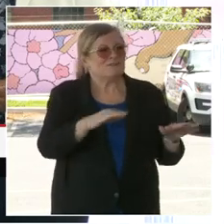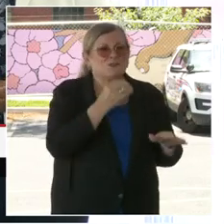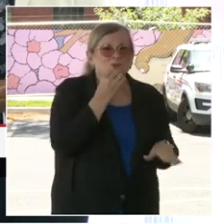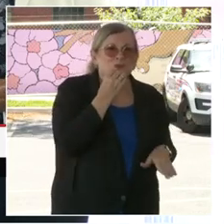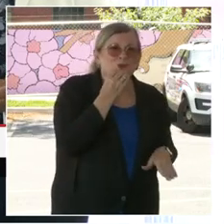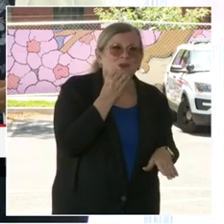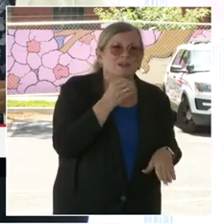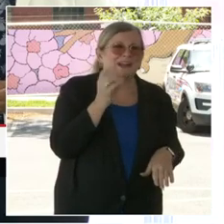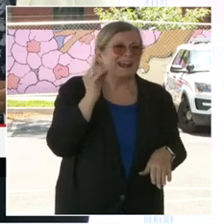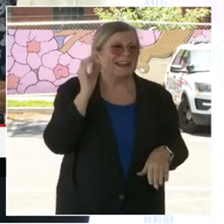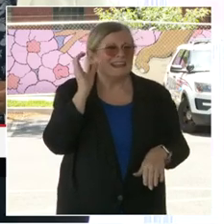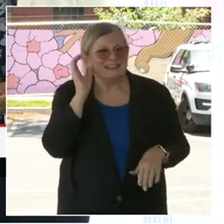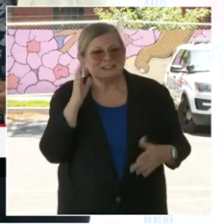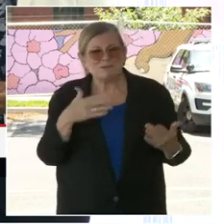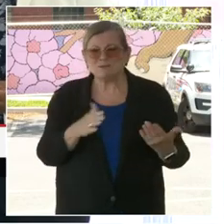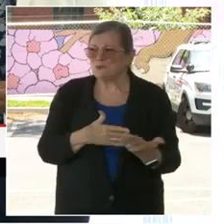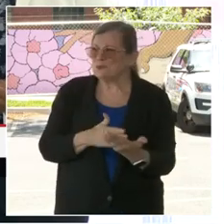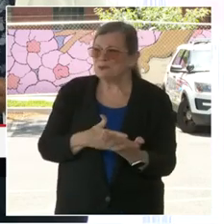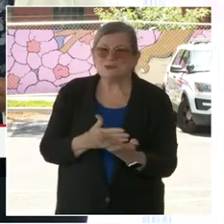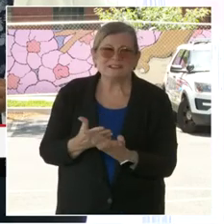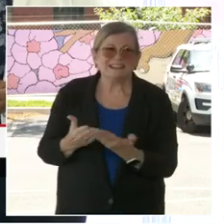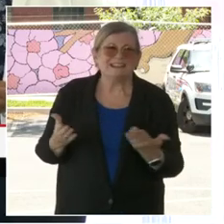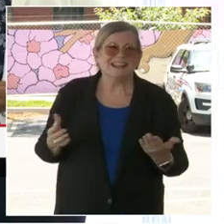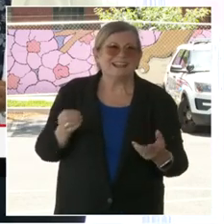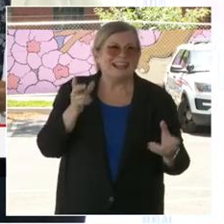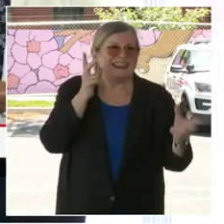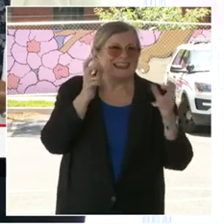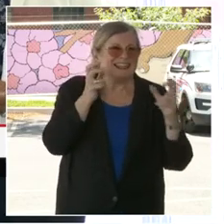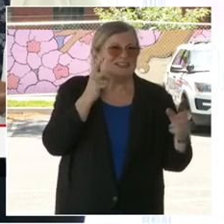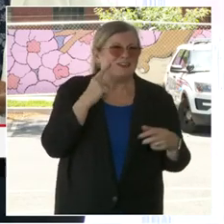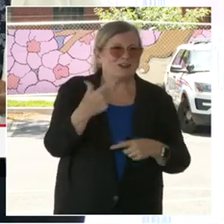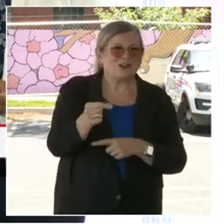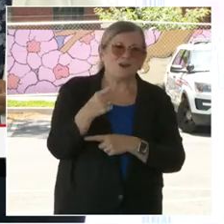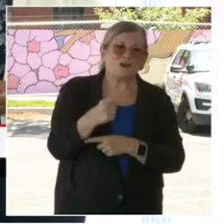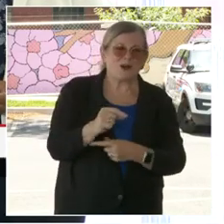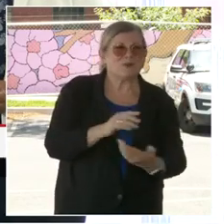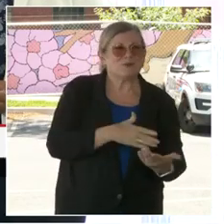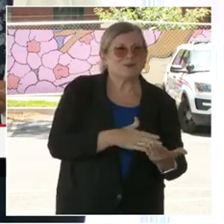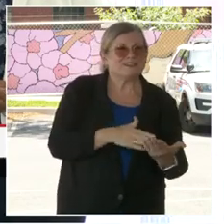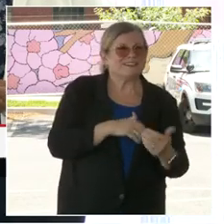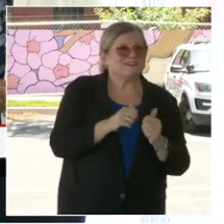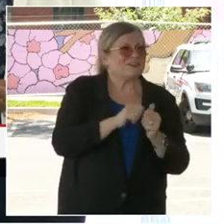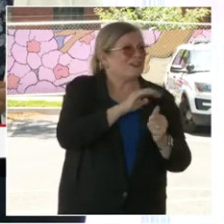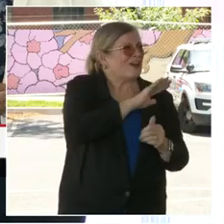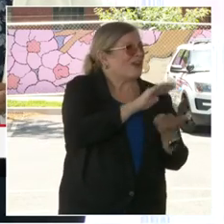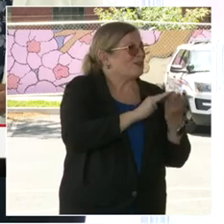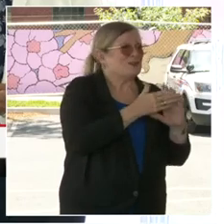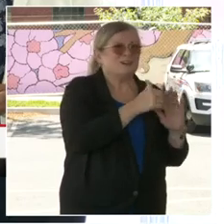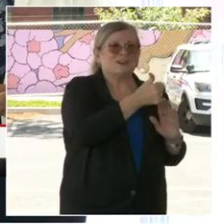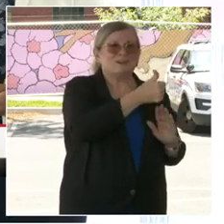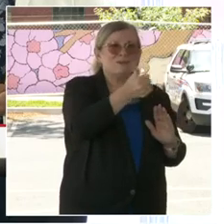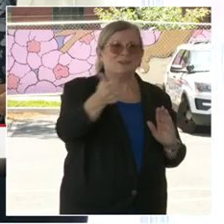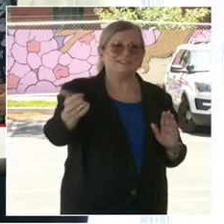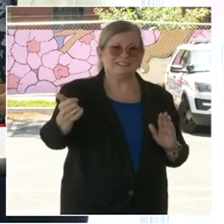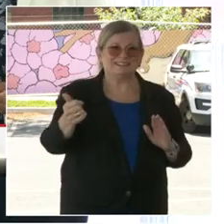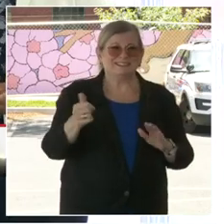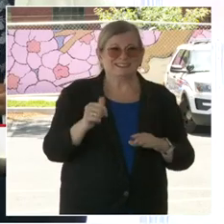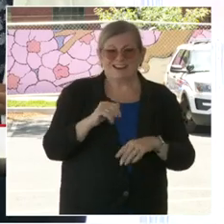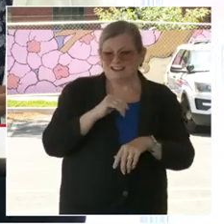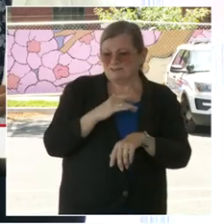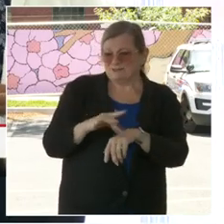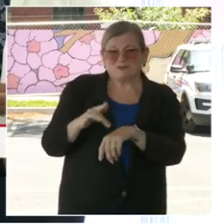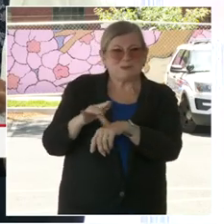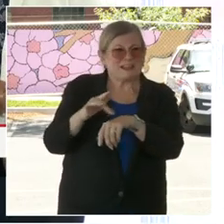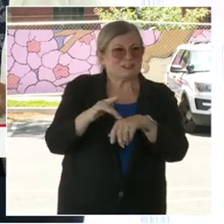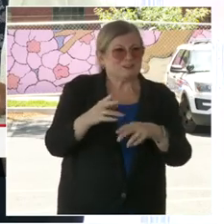brass band and also some go-go, and just come out with other community residents, because this is the type of space that we are creating with the interim